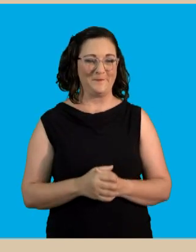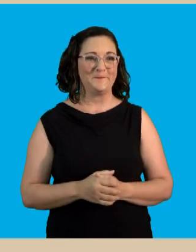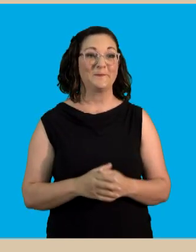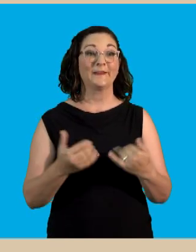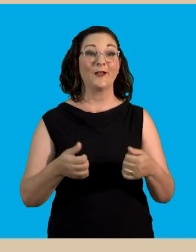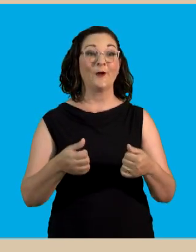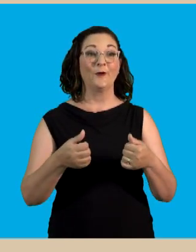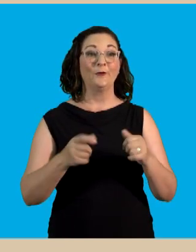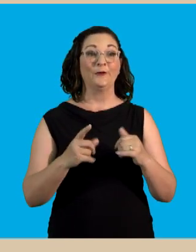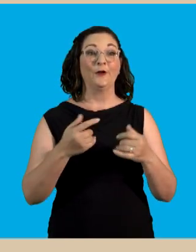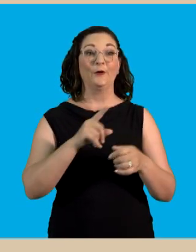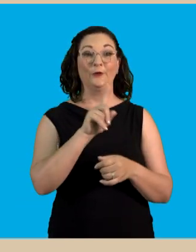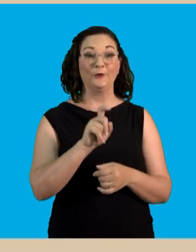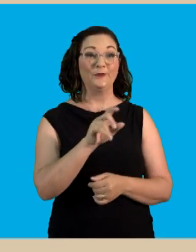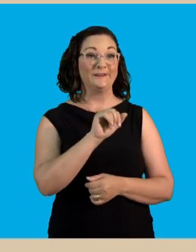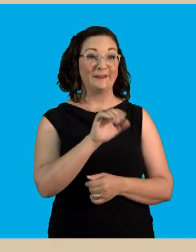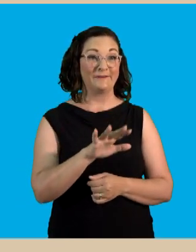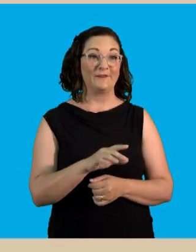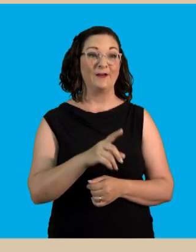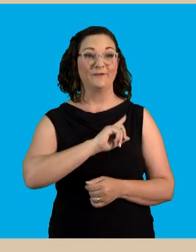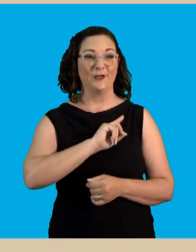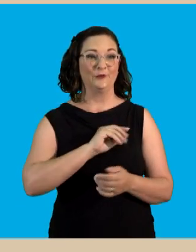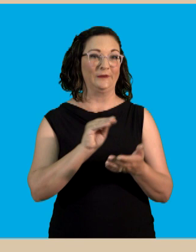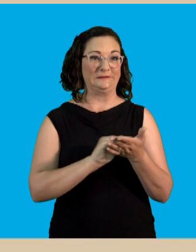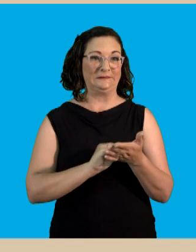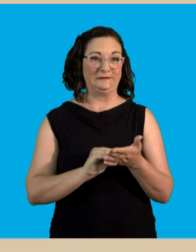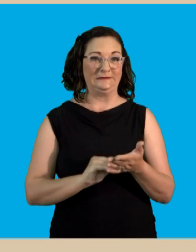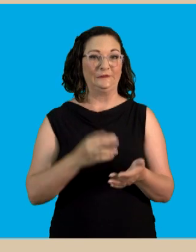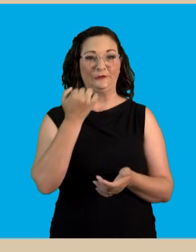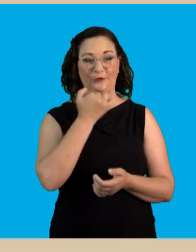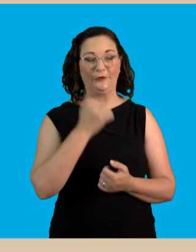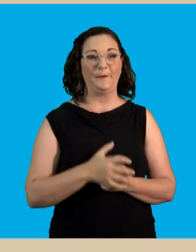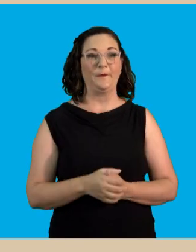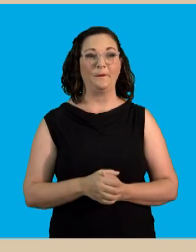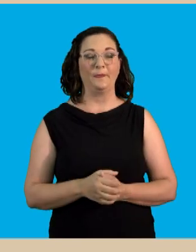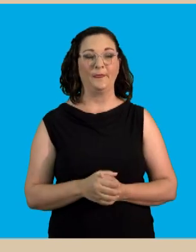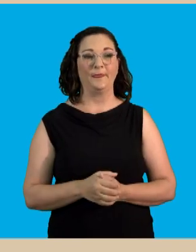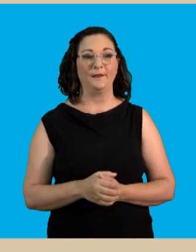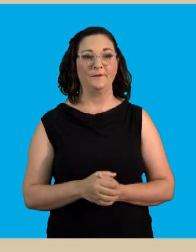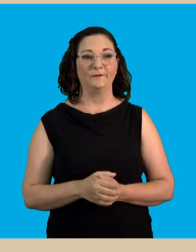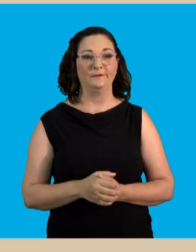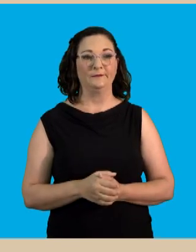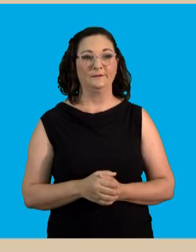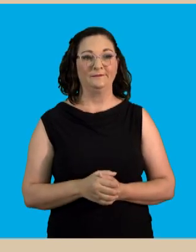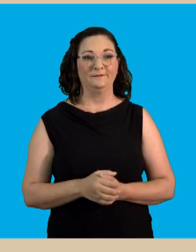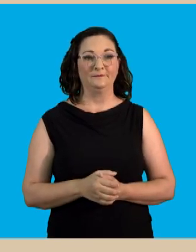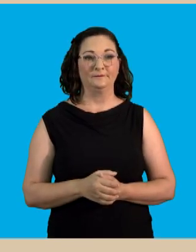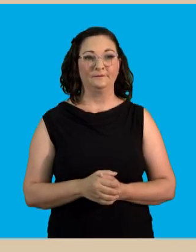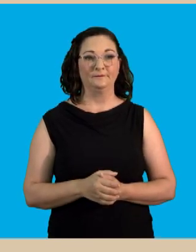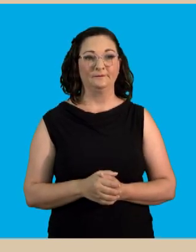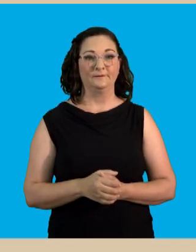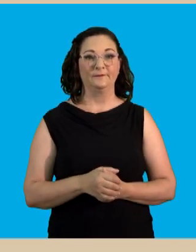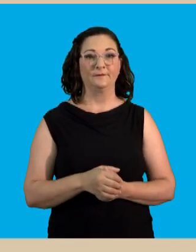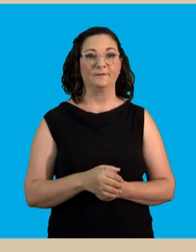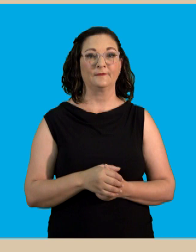question 5. Now it needs me to erase here. Okay. I'll